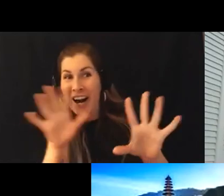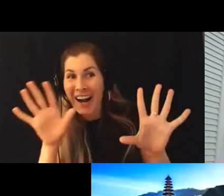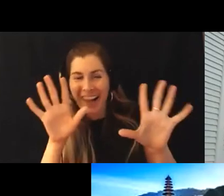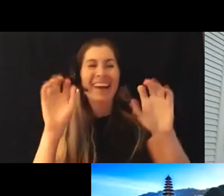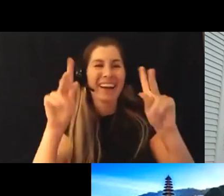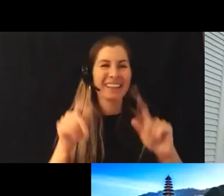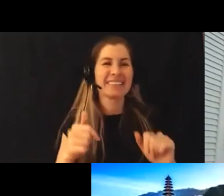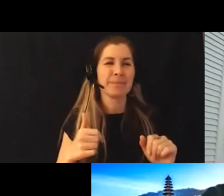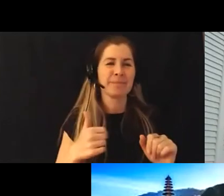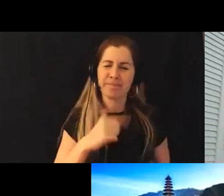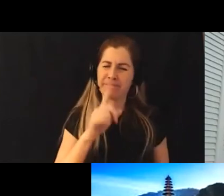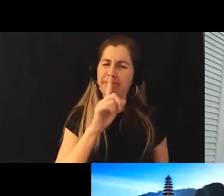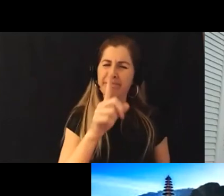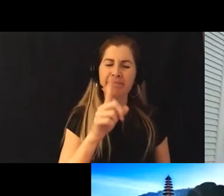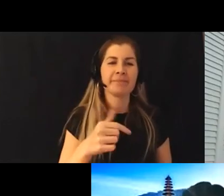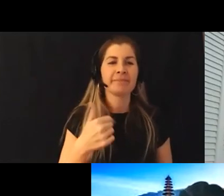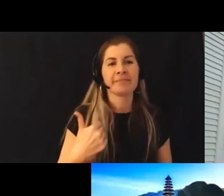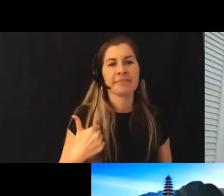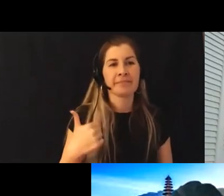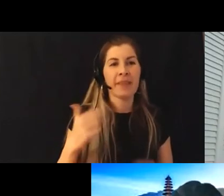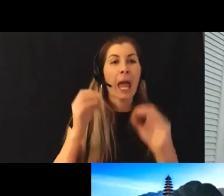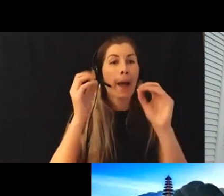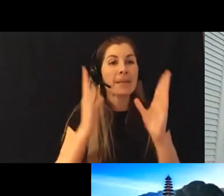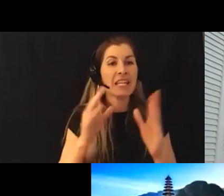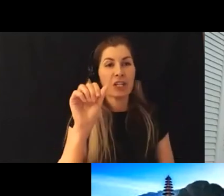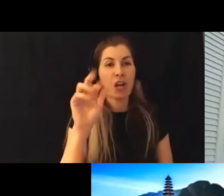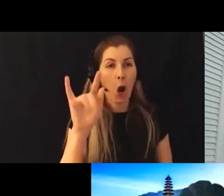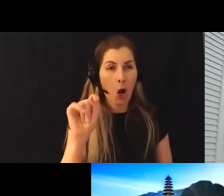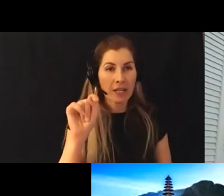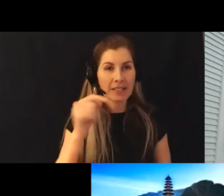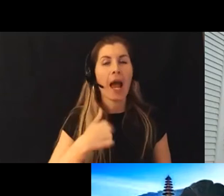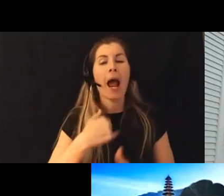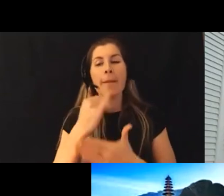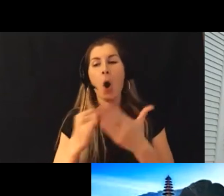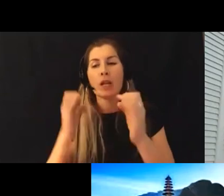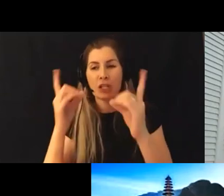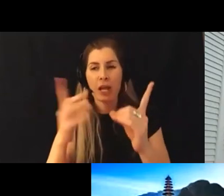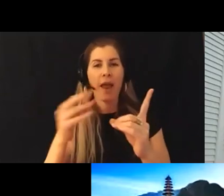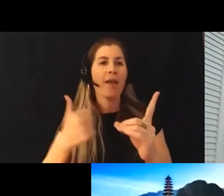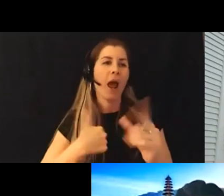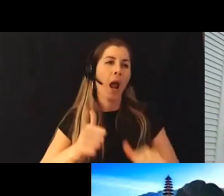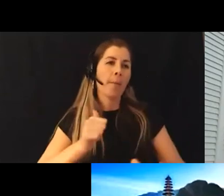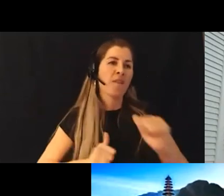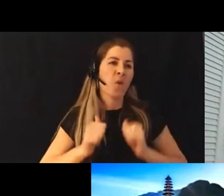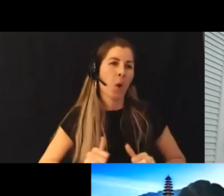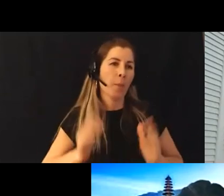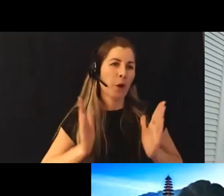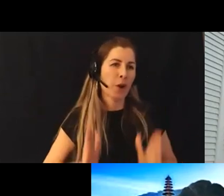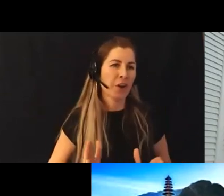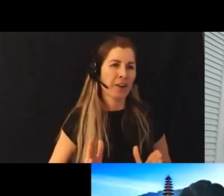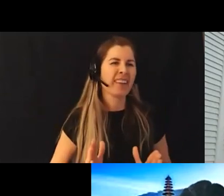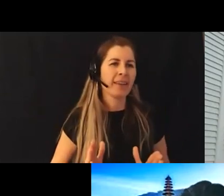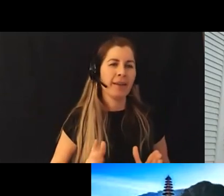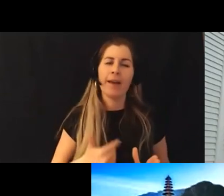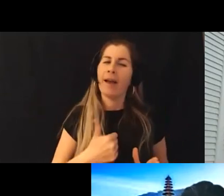yeah, absolutely. So I am, I'm a teaching artist, I'm an arts educator, I'm a performer. So for me, I do a lot of